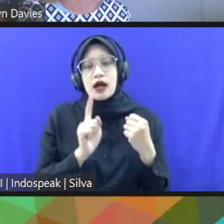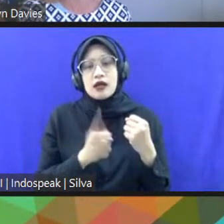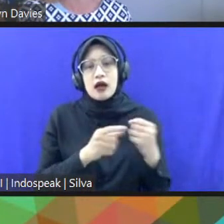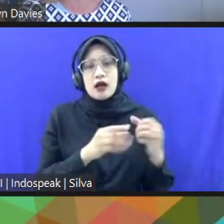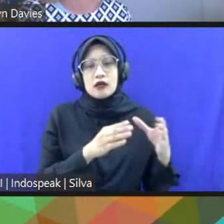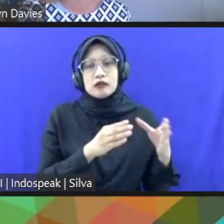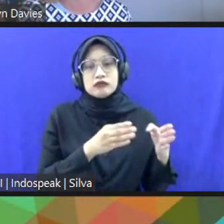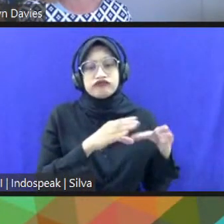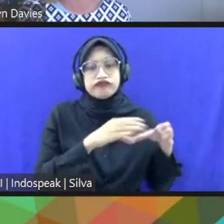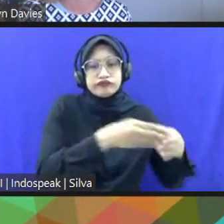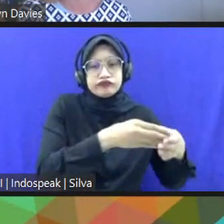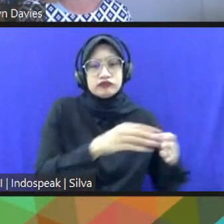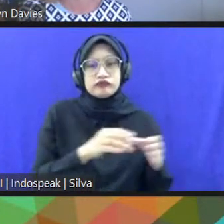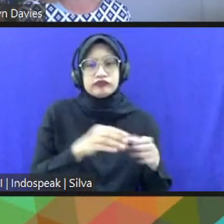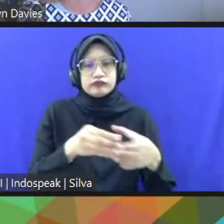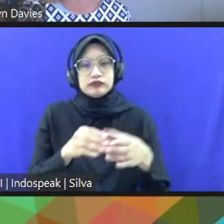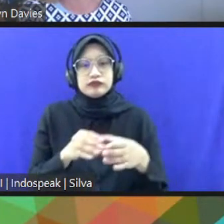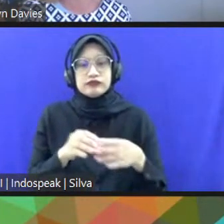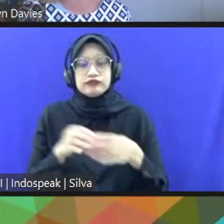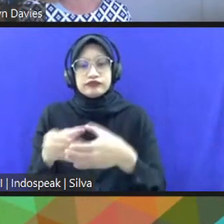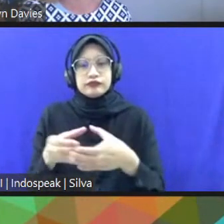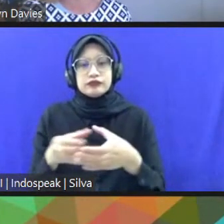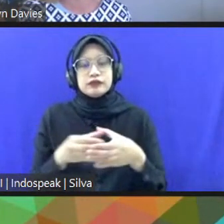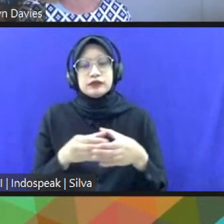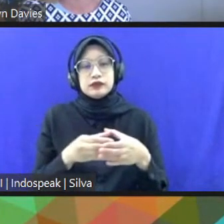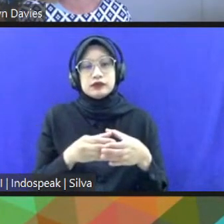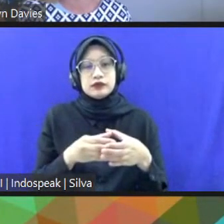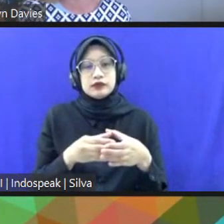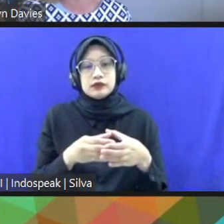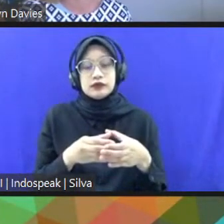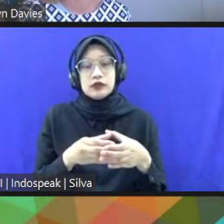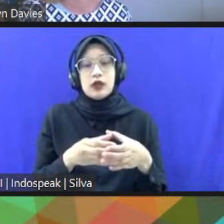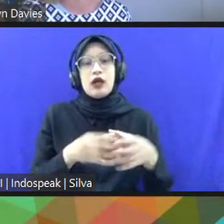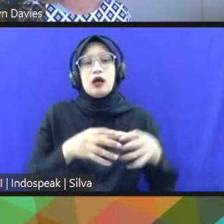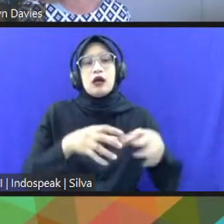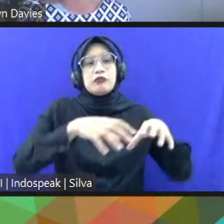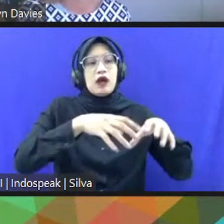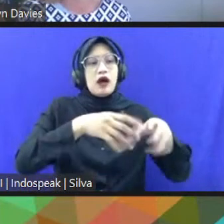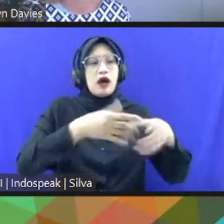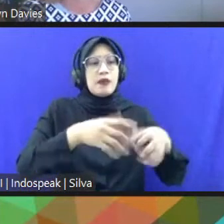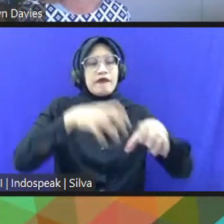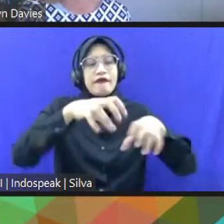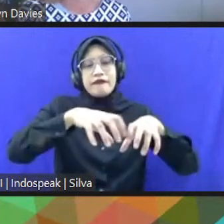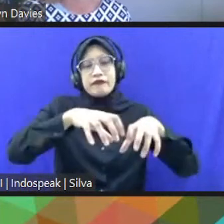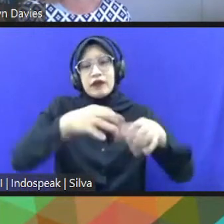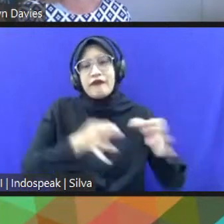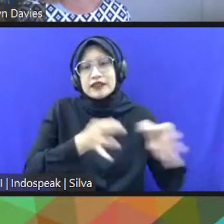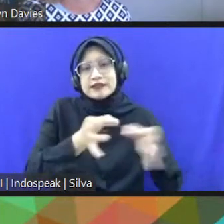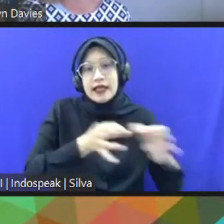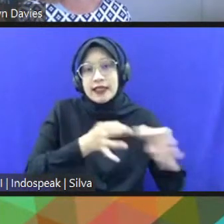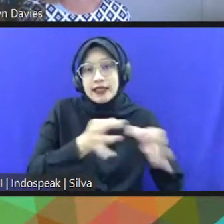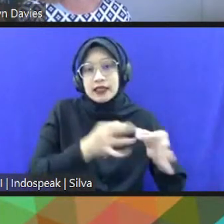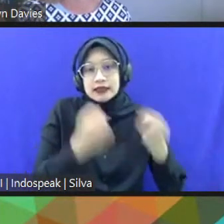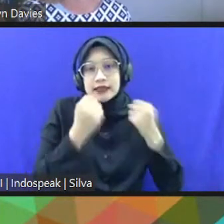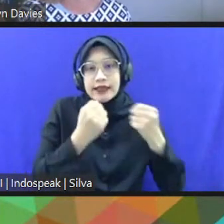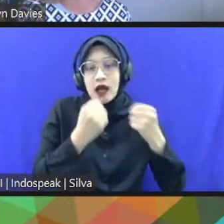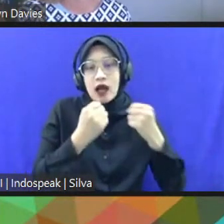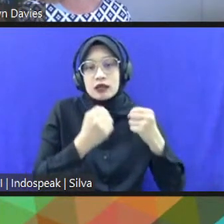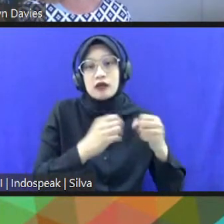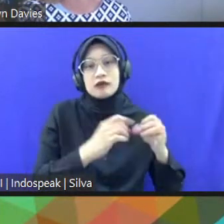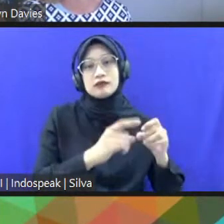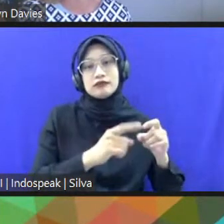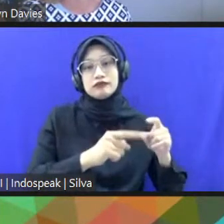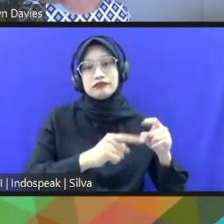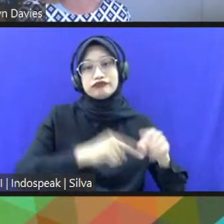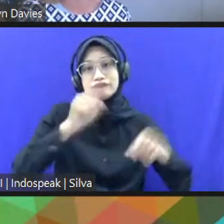also dispersed health facilities, and this make difficult,